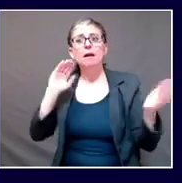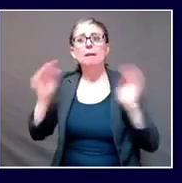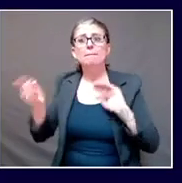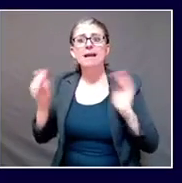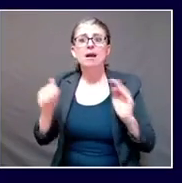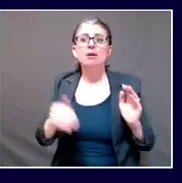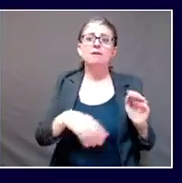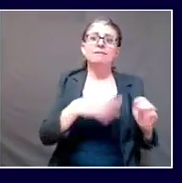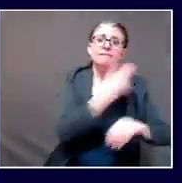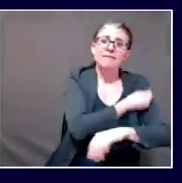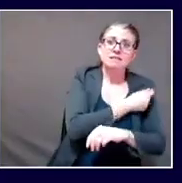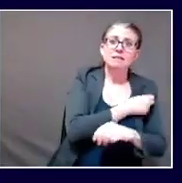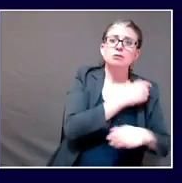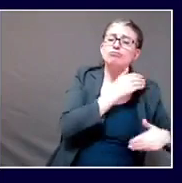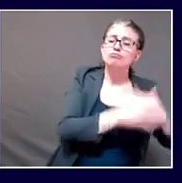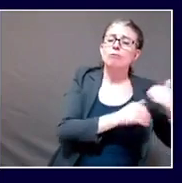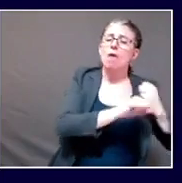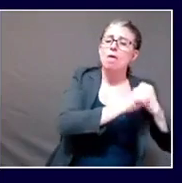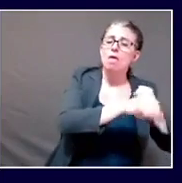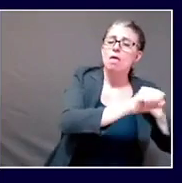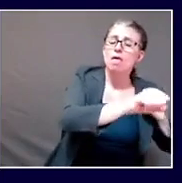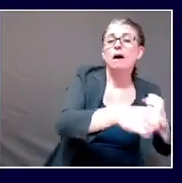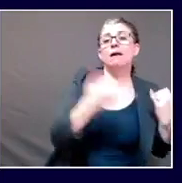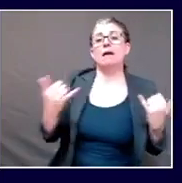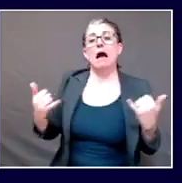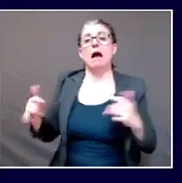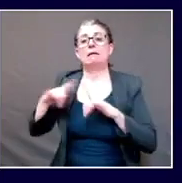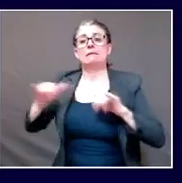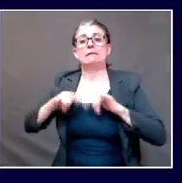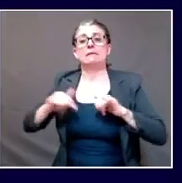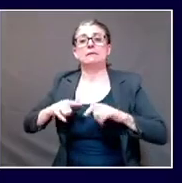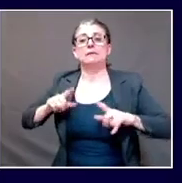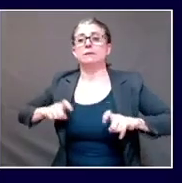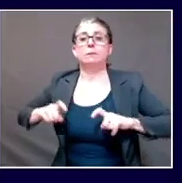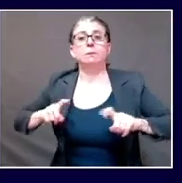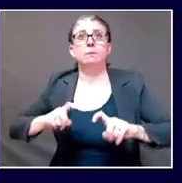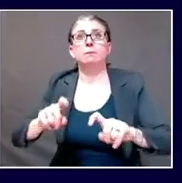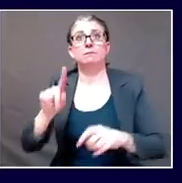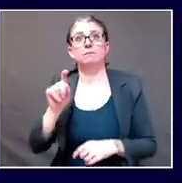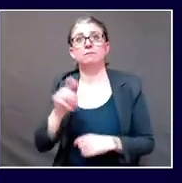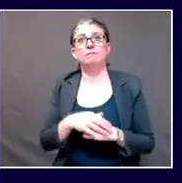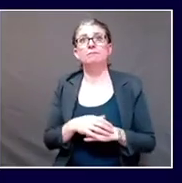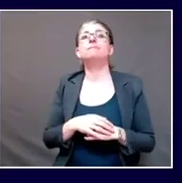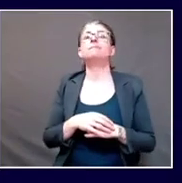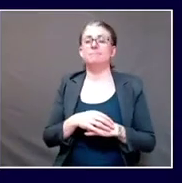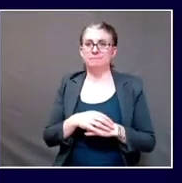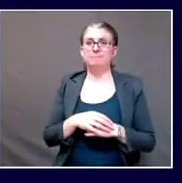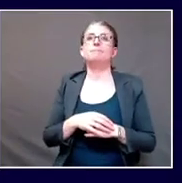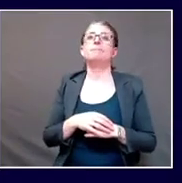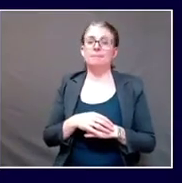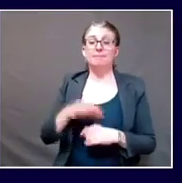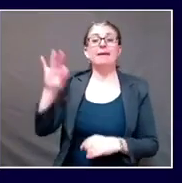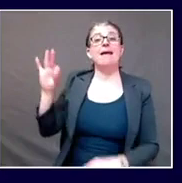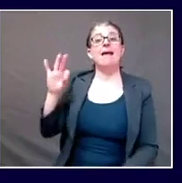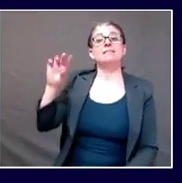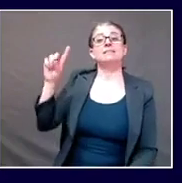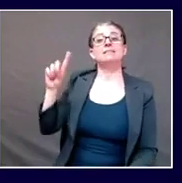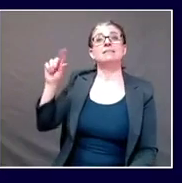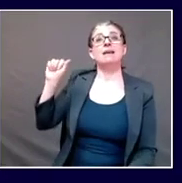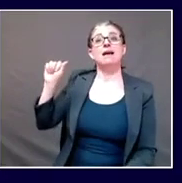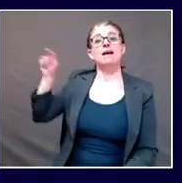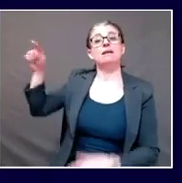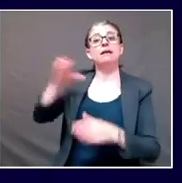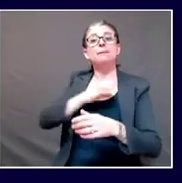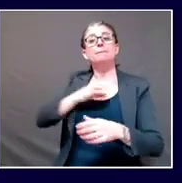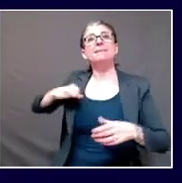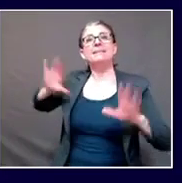scientific advisory committee, uh, goes by, uh, the name VRBAC, which is an acronym for something much longer. Uh, they met all